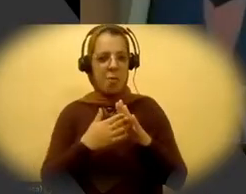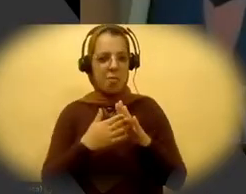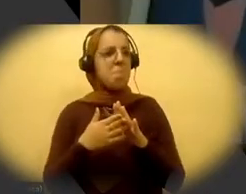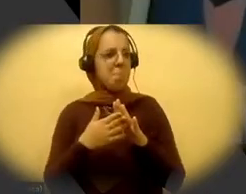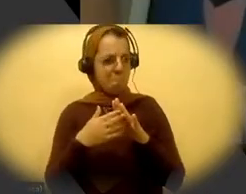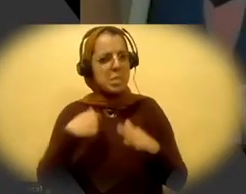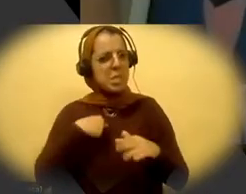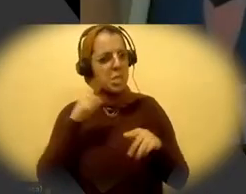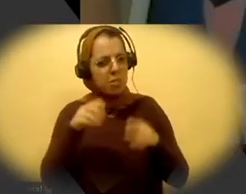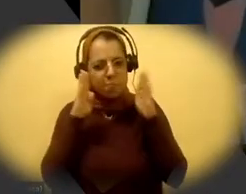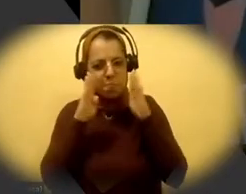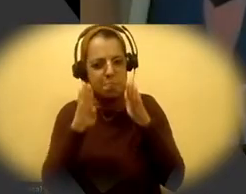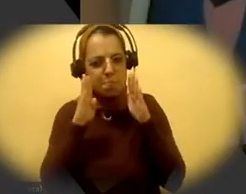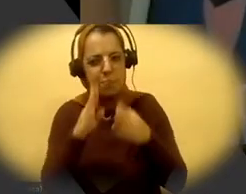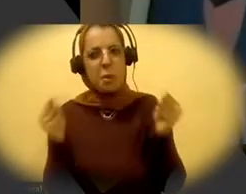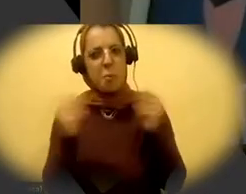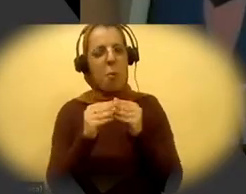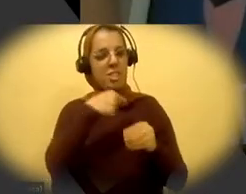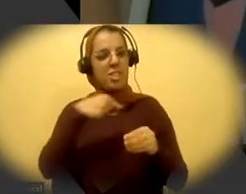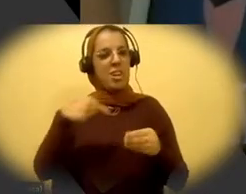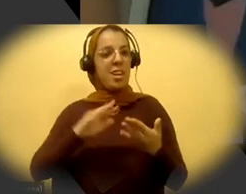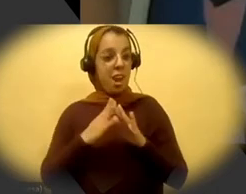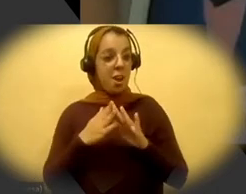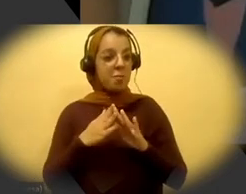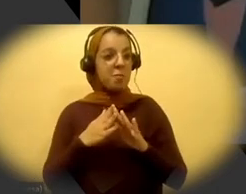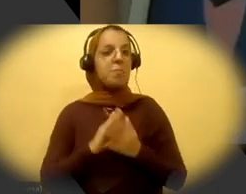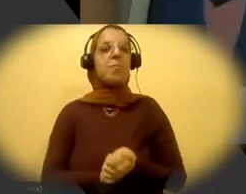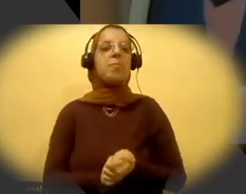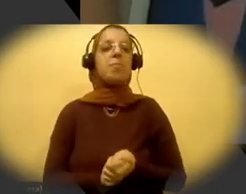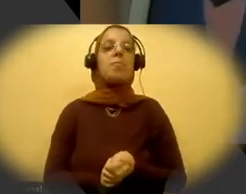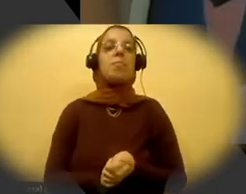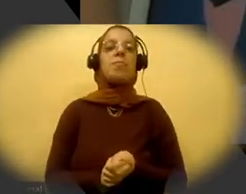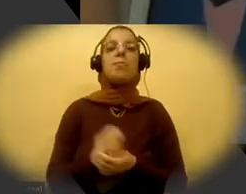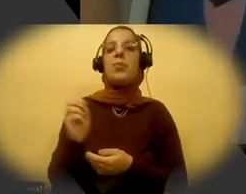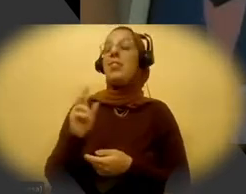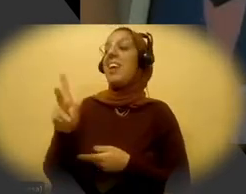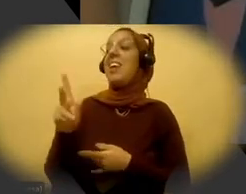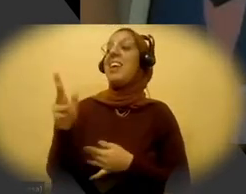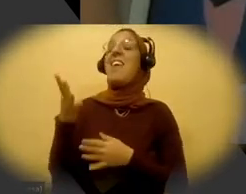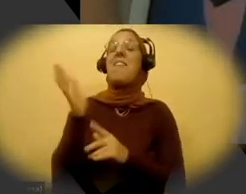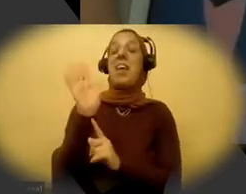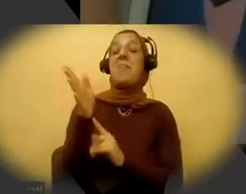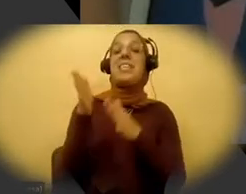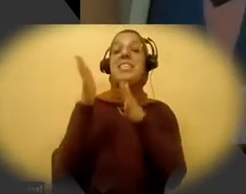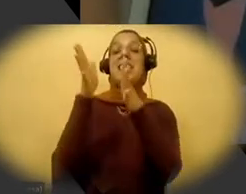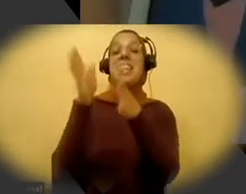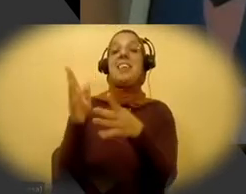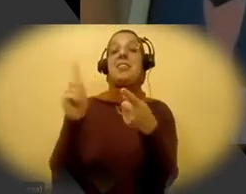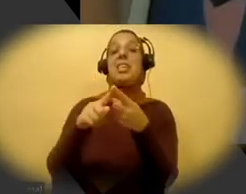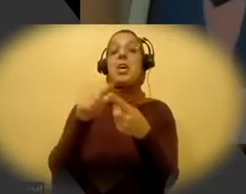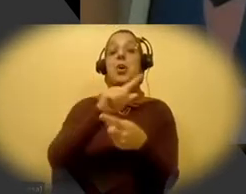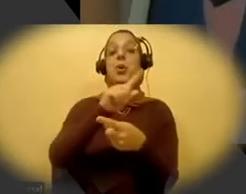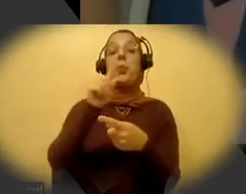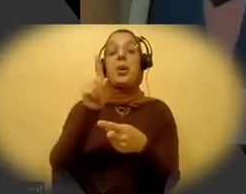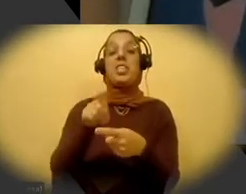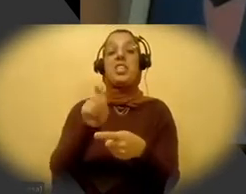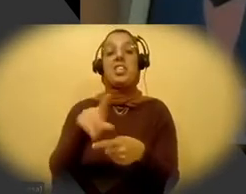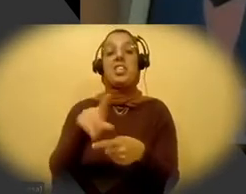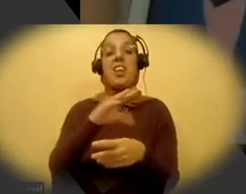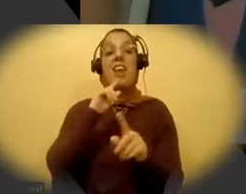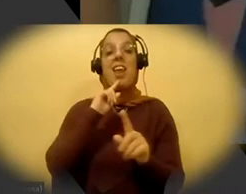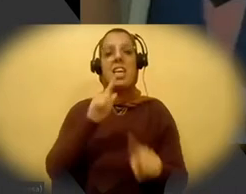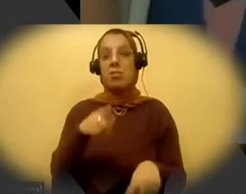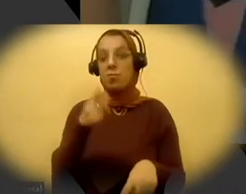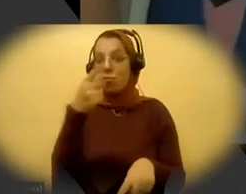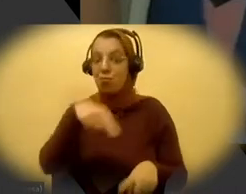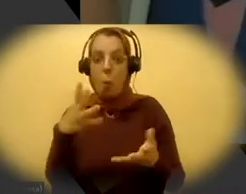Okay, so we have 5 minutes to the Q&A. Do you guys want to say anything else about,